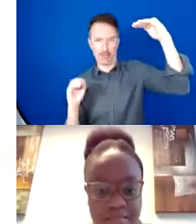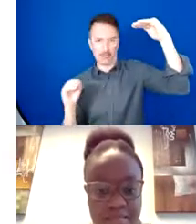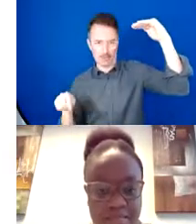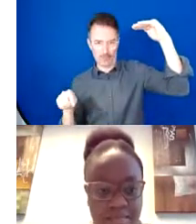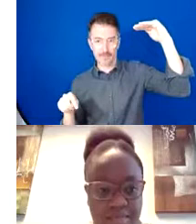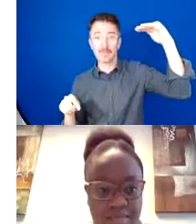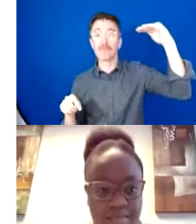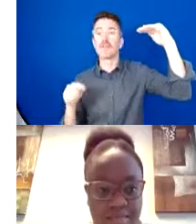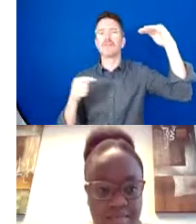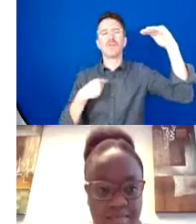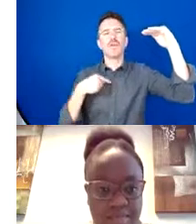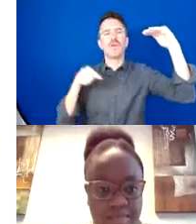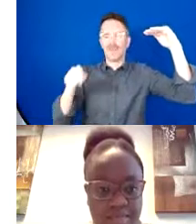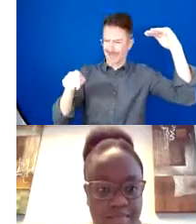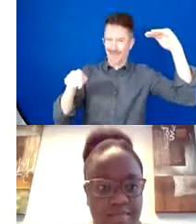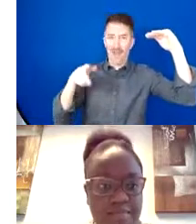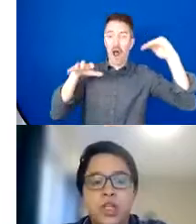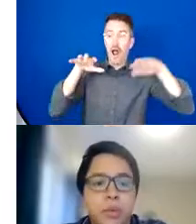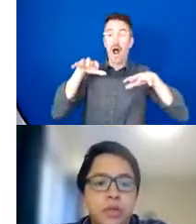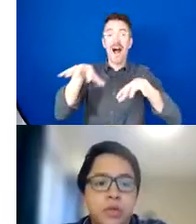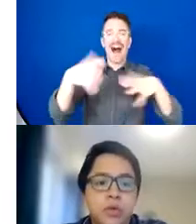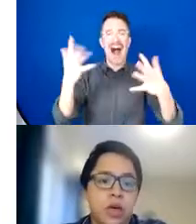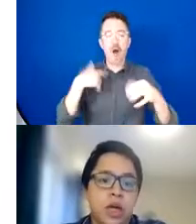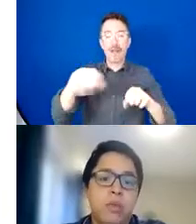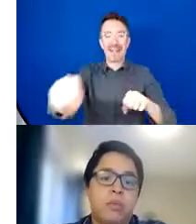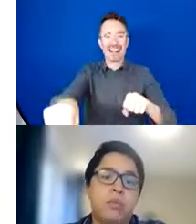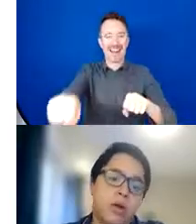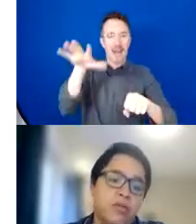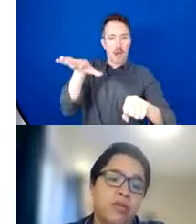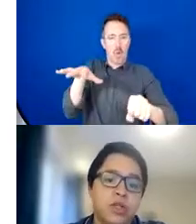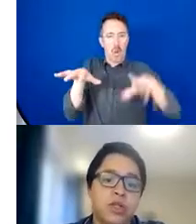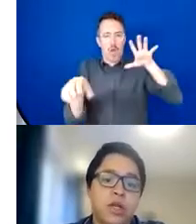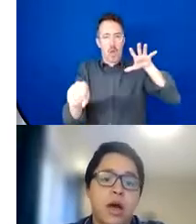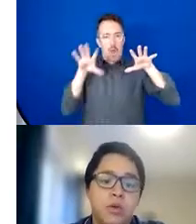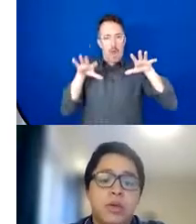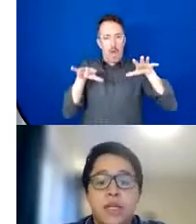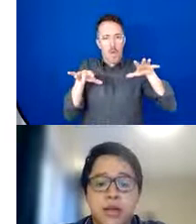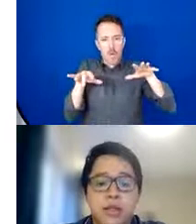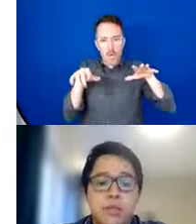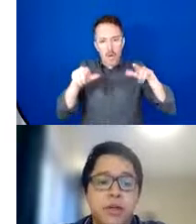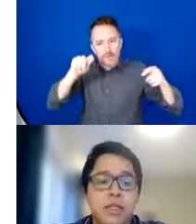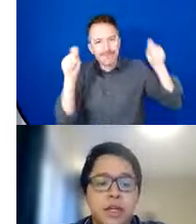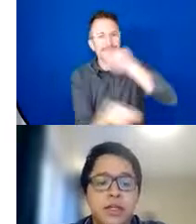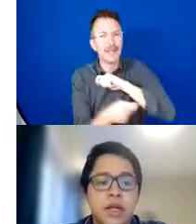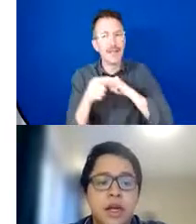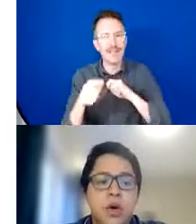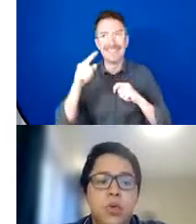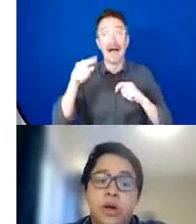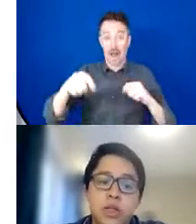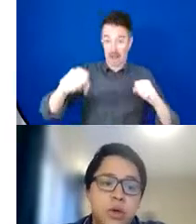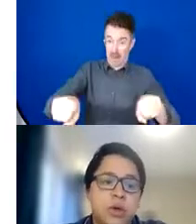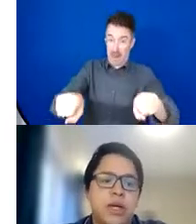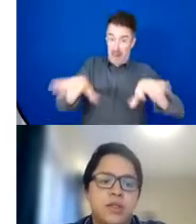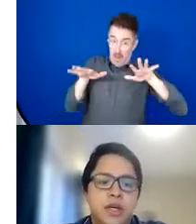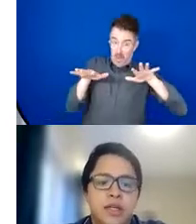different power differentials that we can come across. But before we jump into talking about power differentials and how Youth Excel is experiencing this,